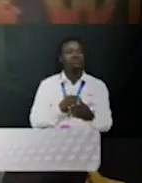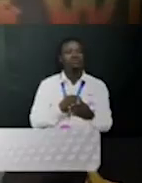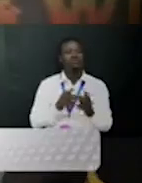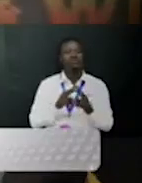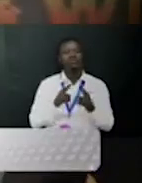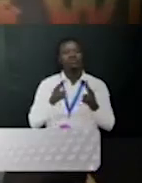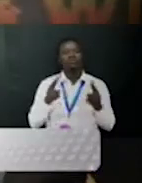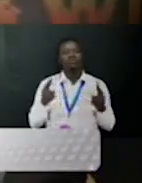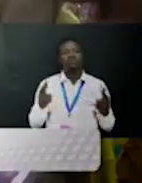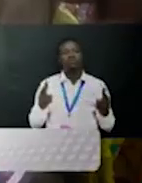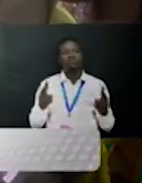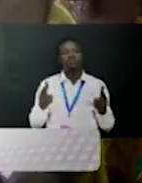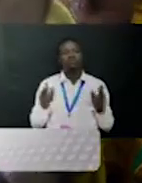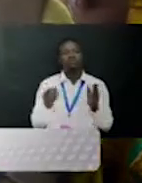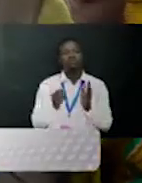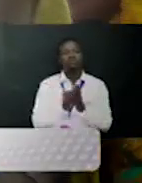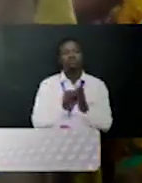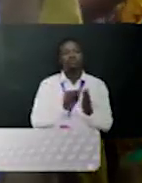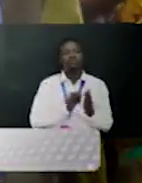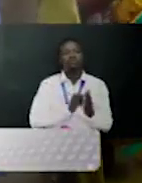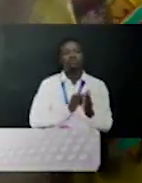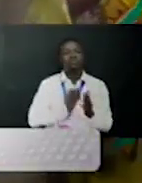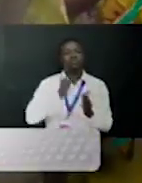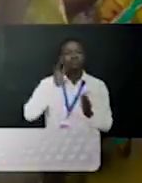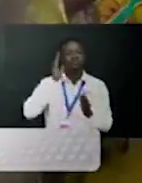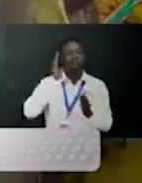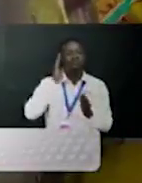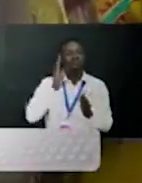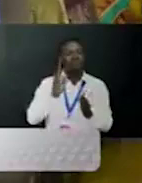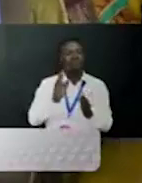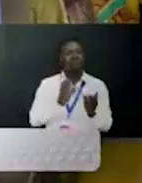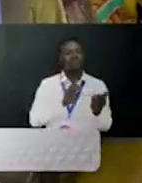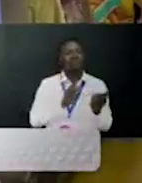oh, so that I will